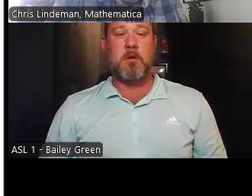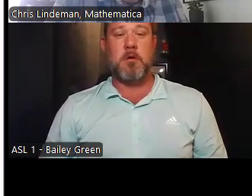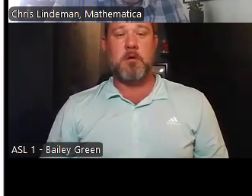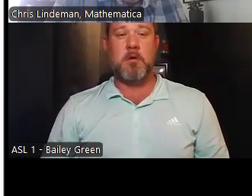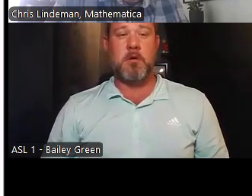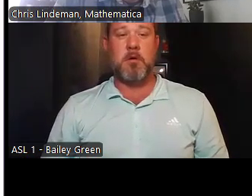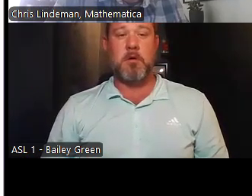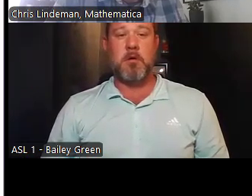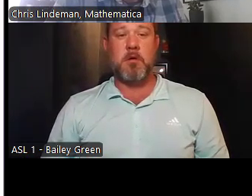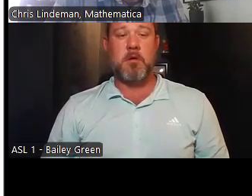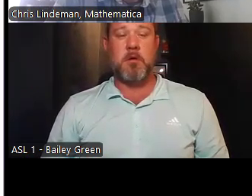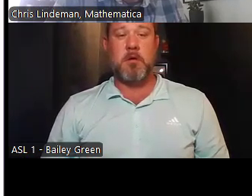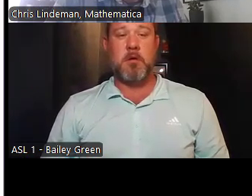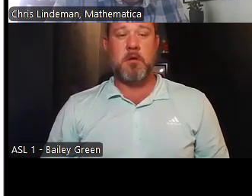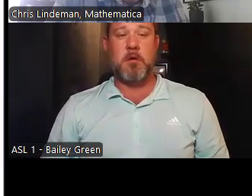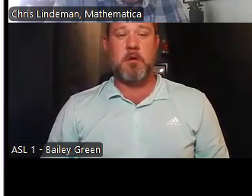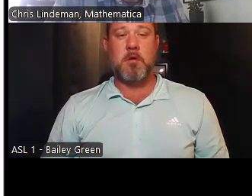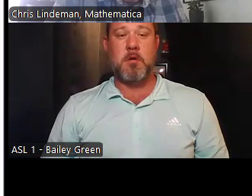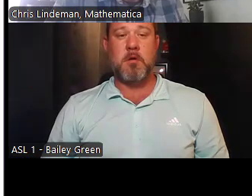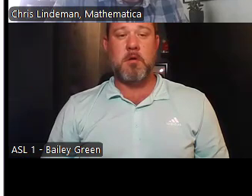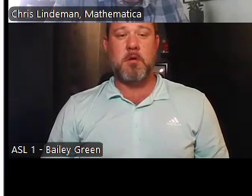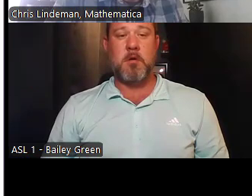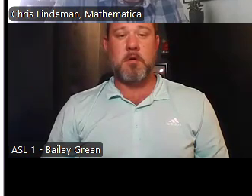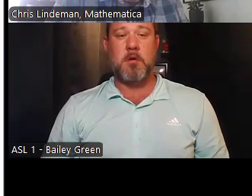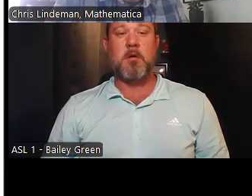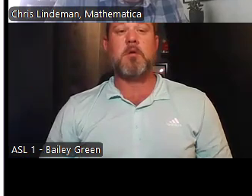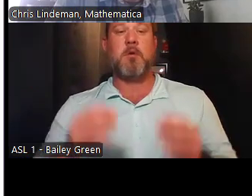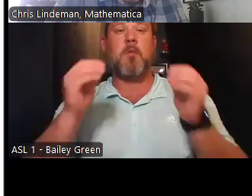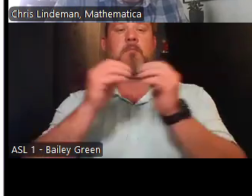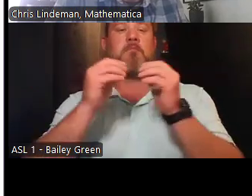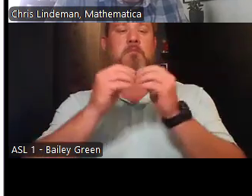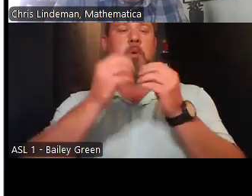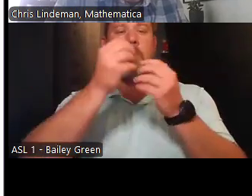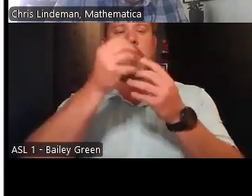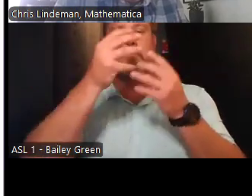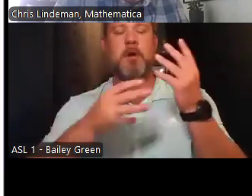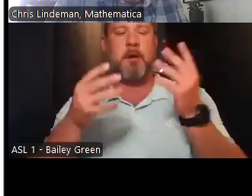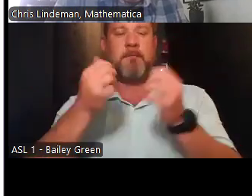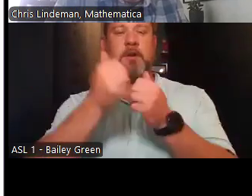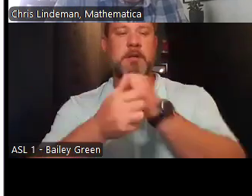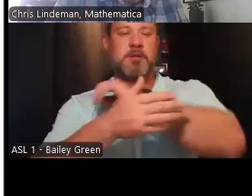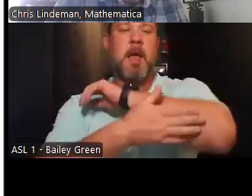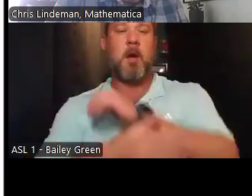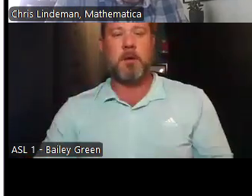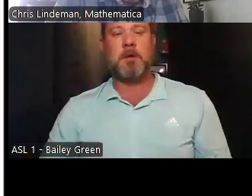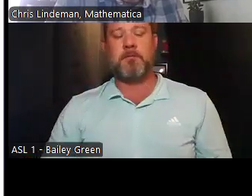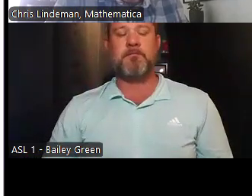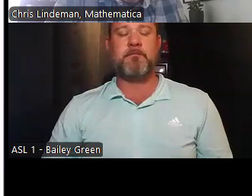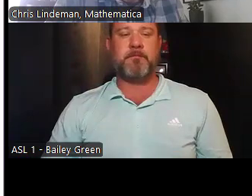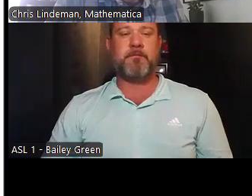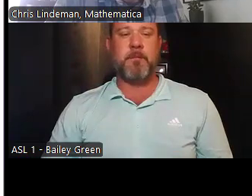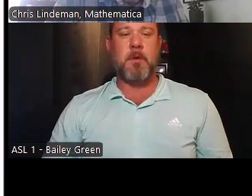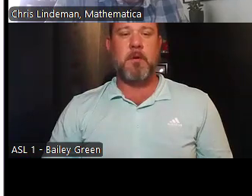Similarly, we could find more demographic breakdowns for Inyo County and Mono County in the race and ethnicity